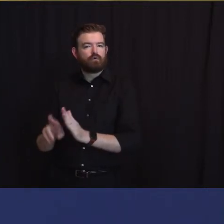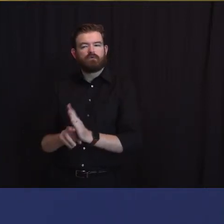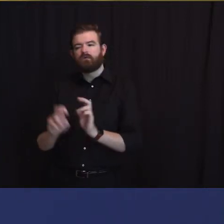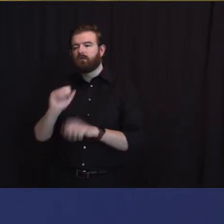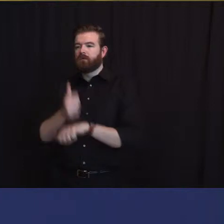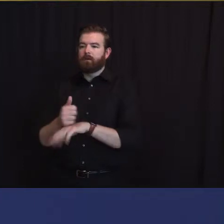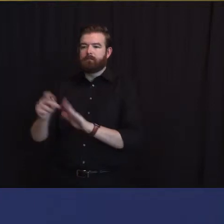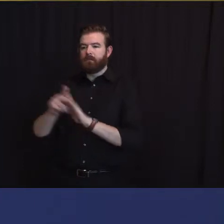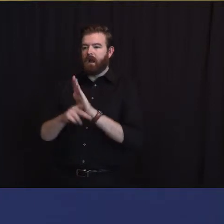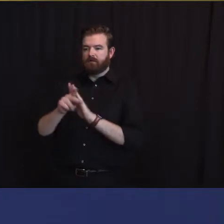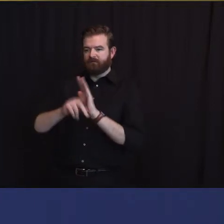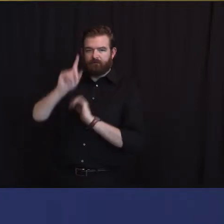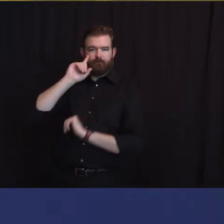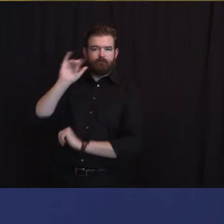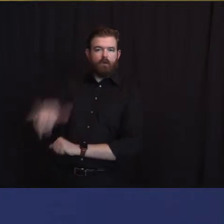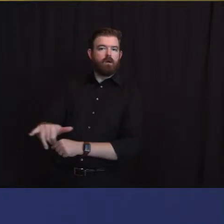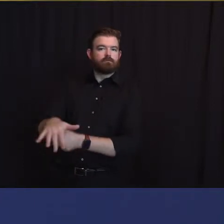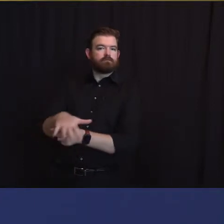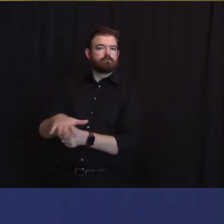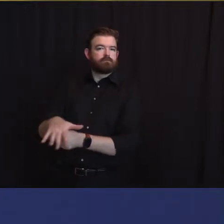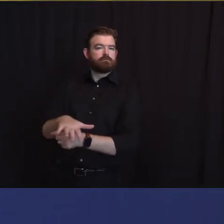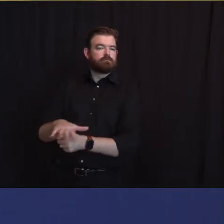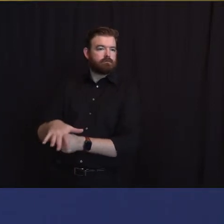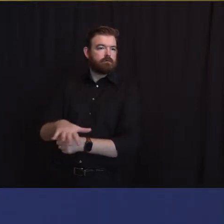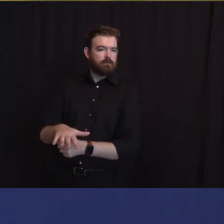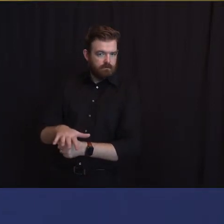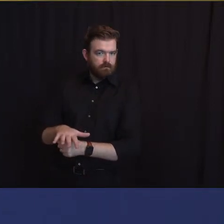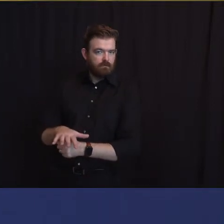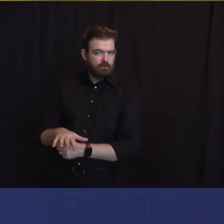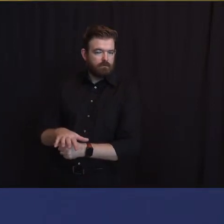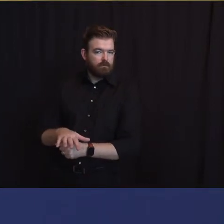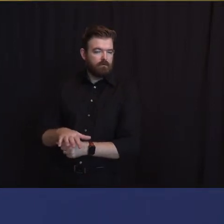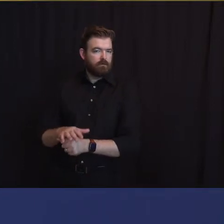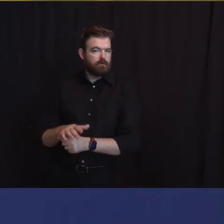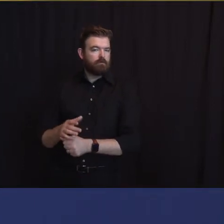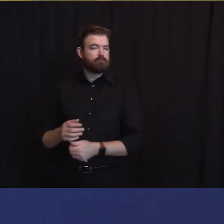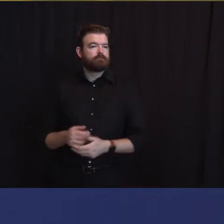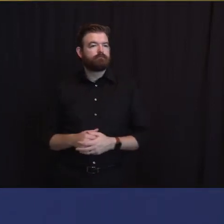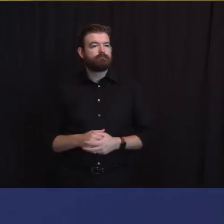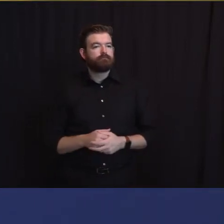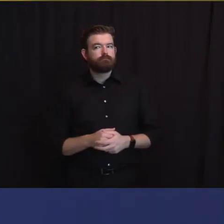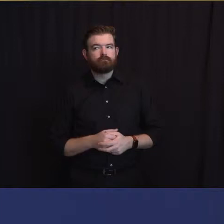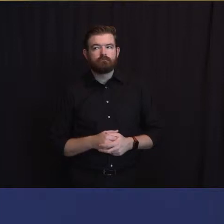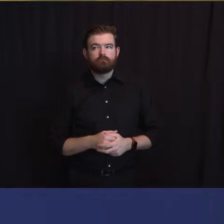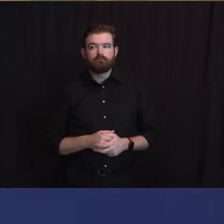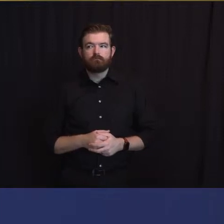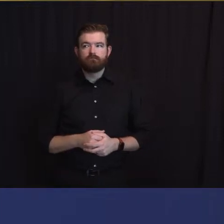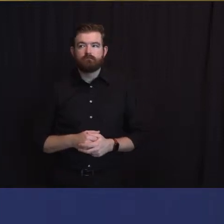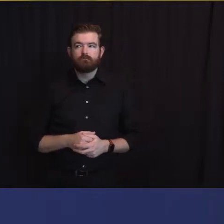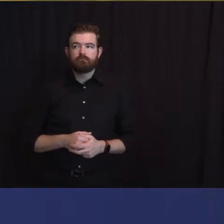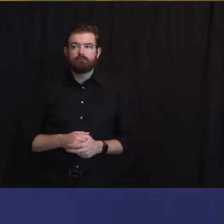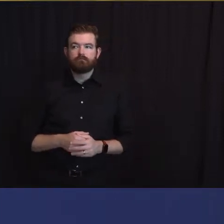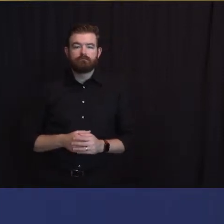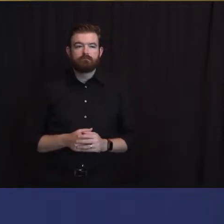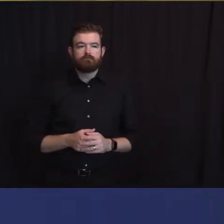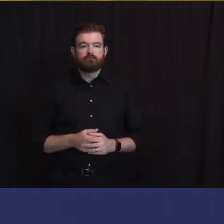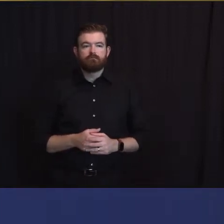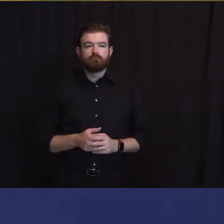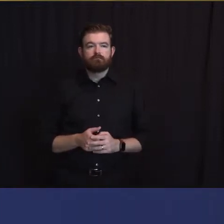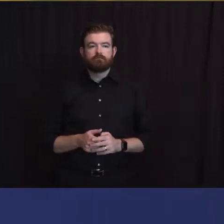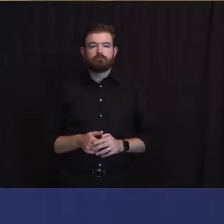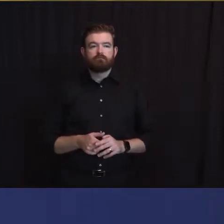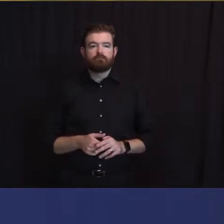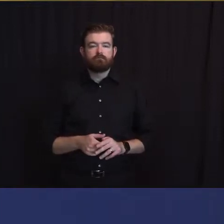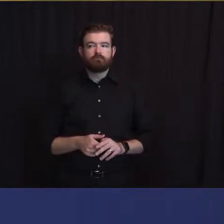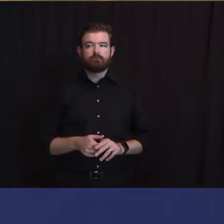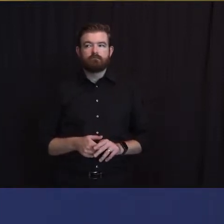schedule? And will that number change as you account for children getting vaccinated? From Leah, Michigan, sort of following up on what